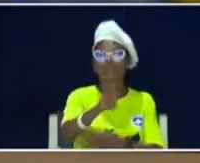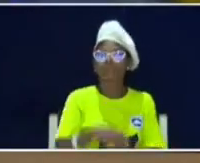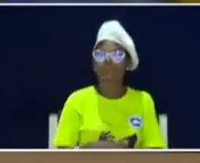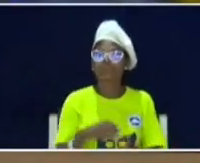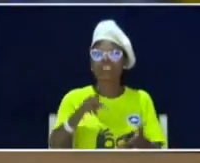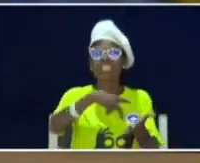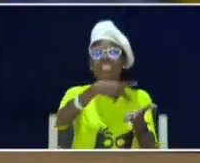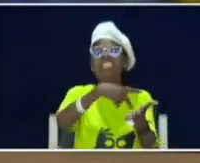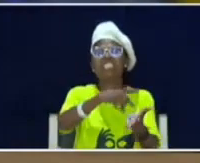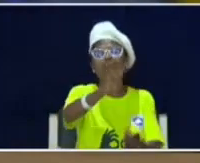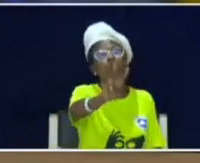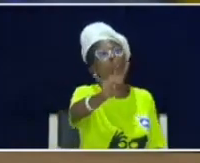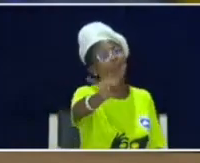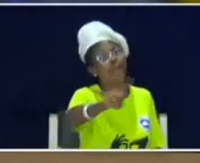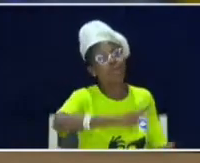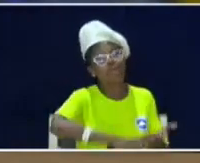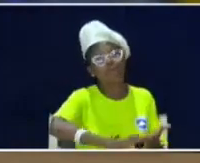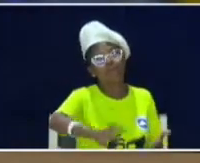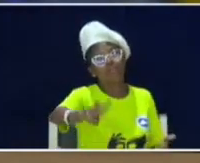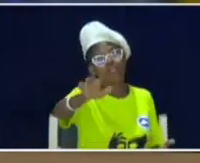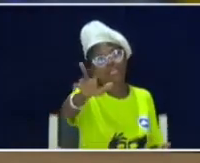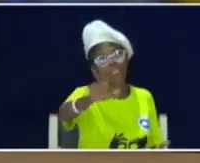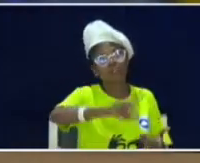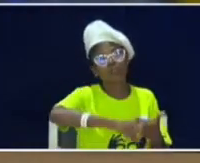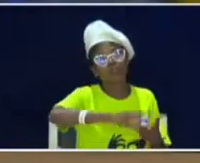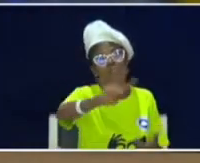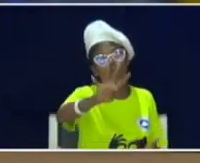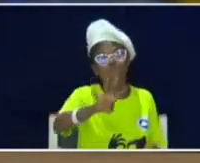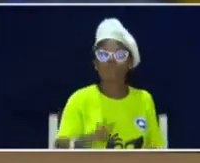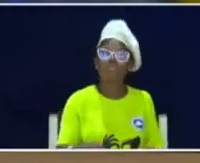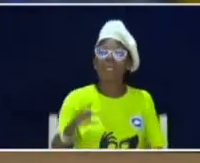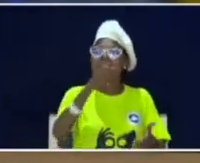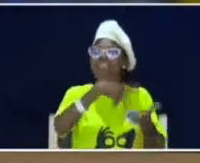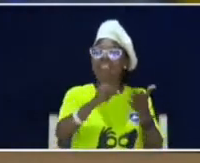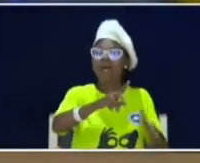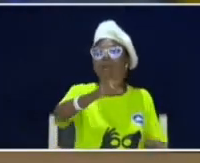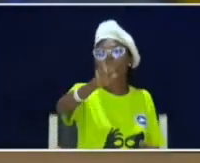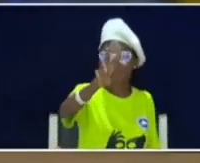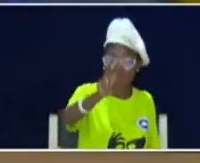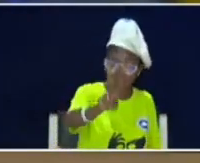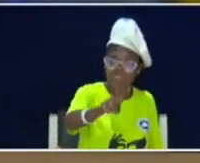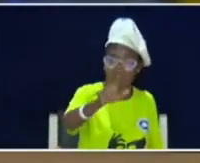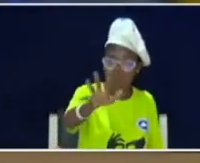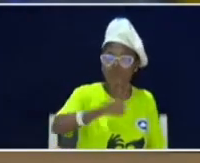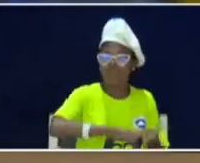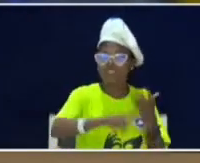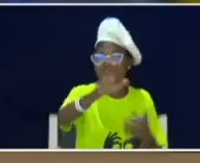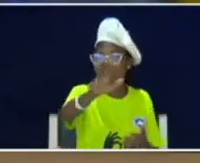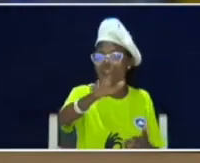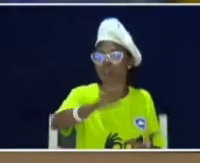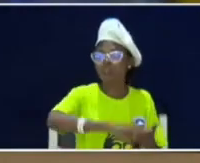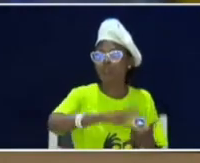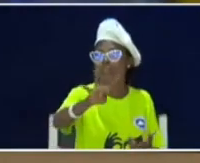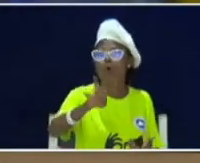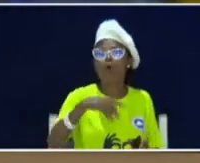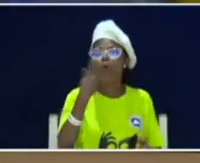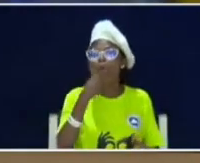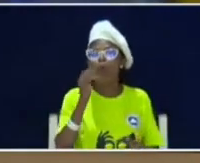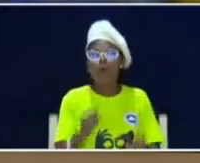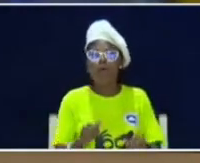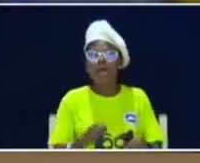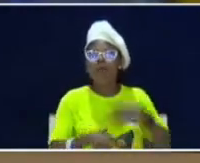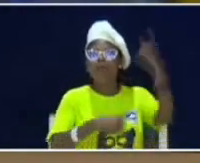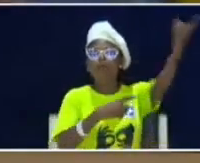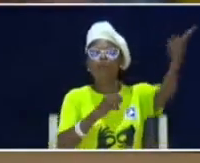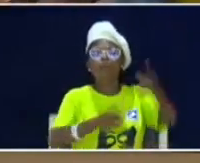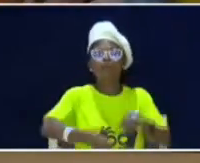Psalm 24, verse 3 to 4. Psalm 24, verse 3 to 4. It says, "Who shall ascend unto the hill of the